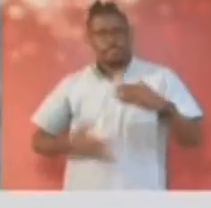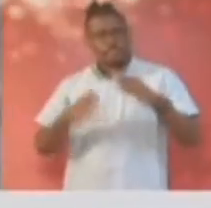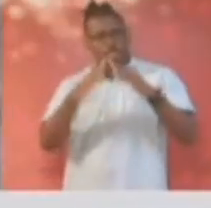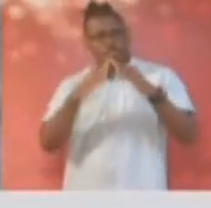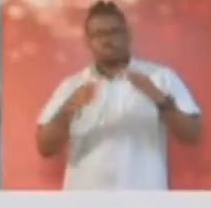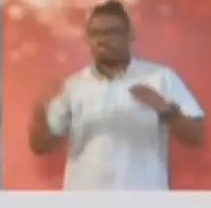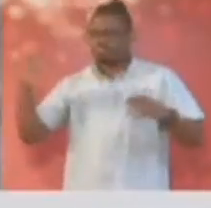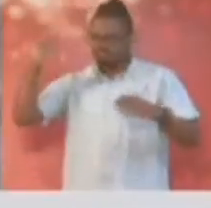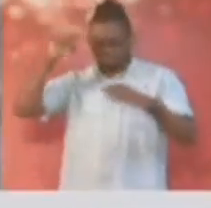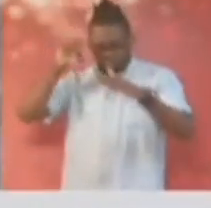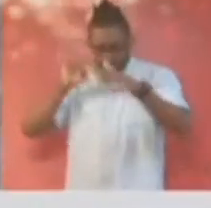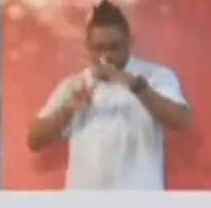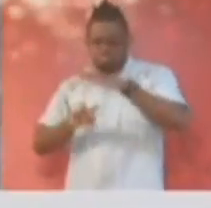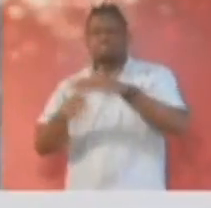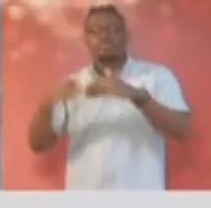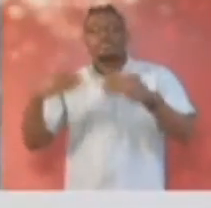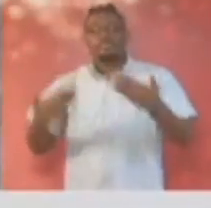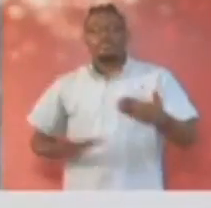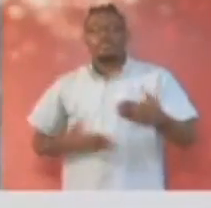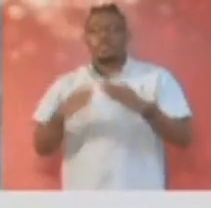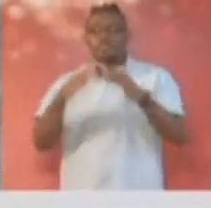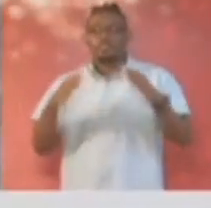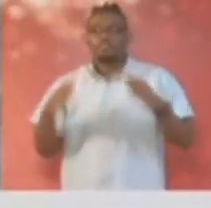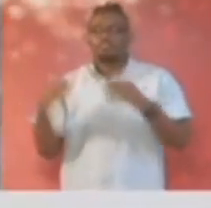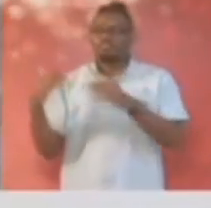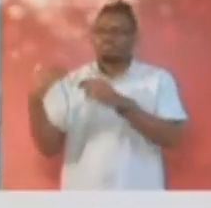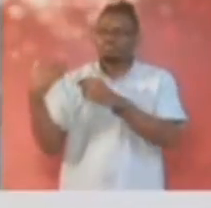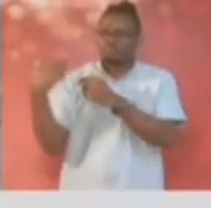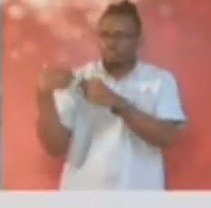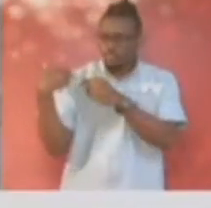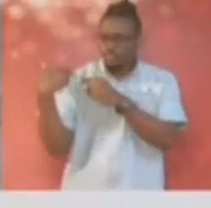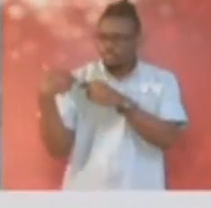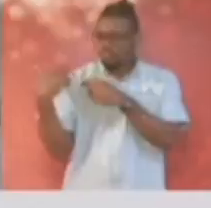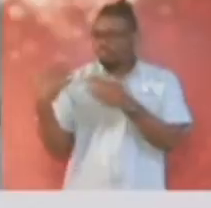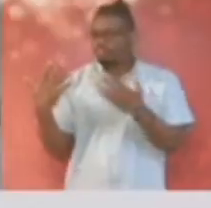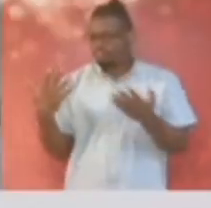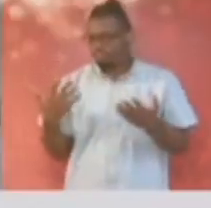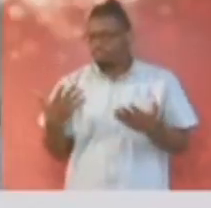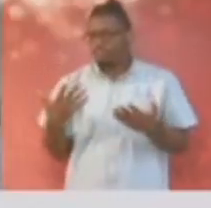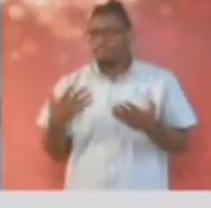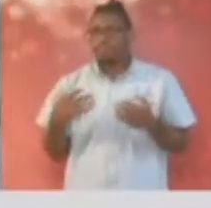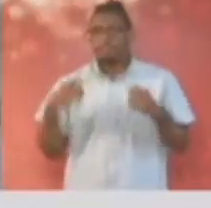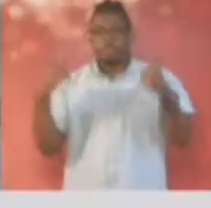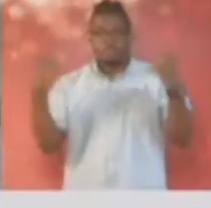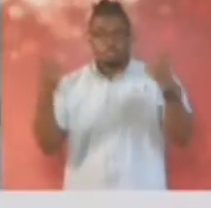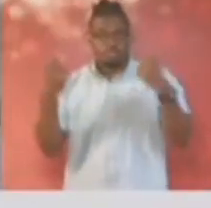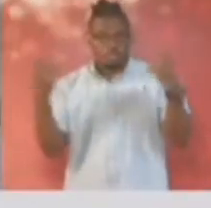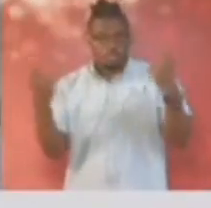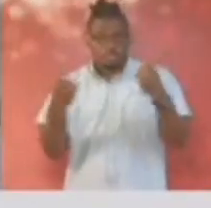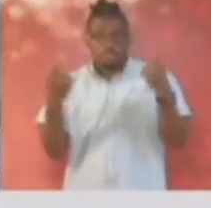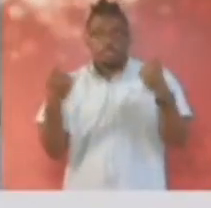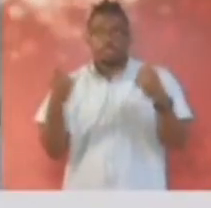and responsibility, and our principles. Splurging, celebration, and